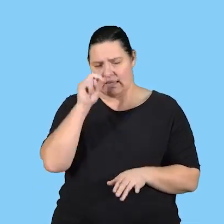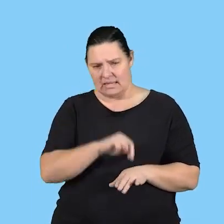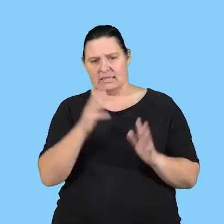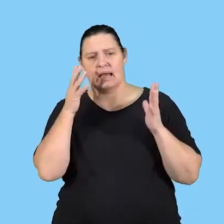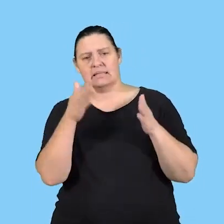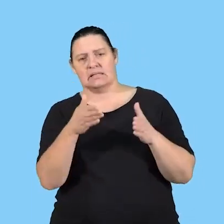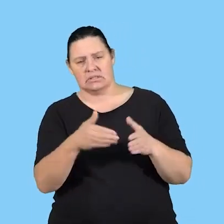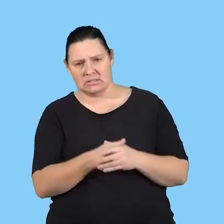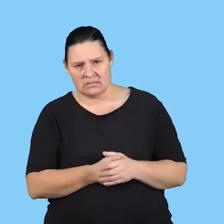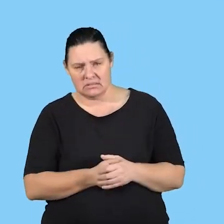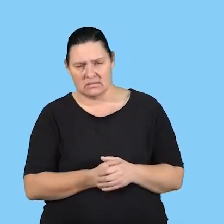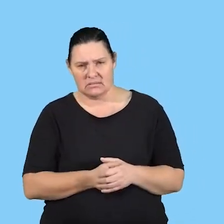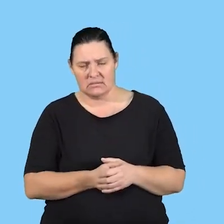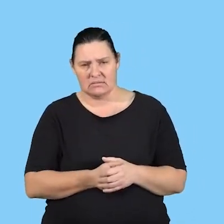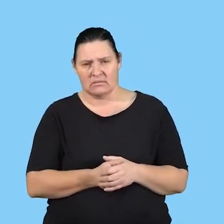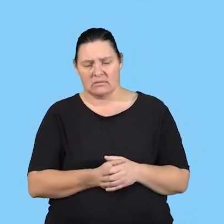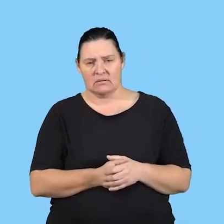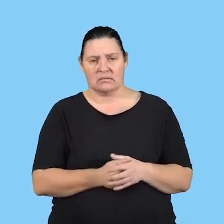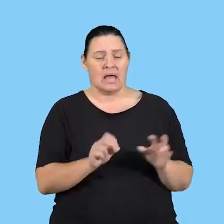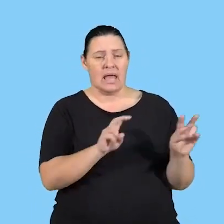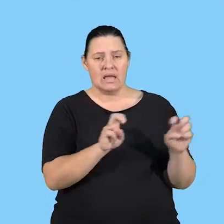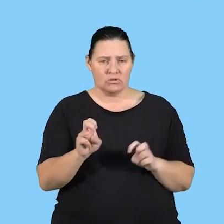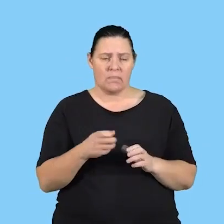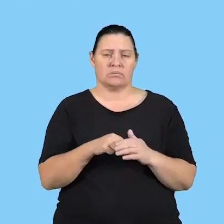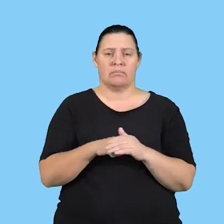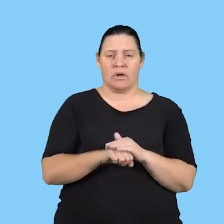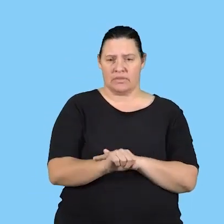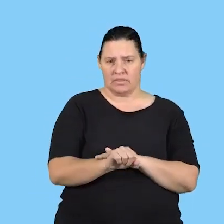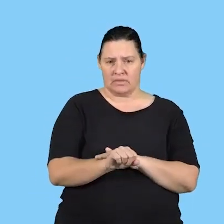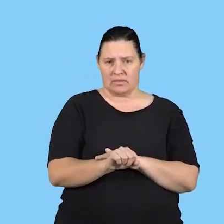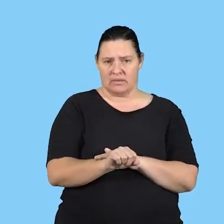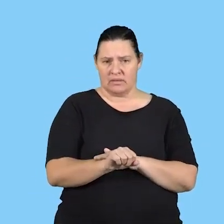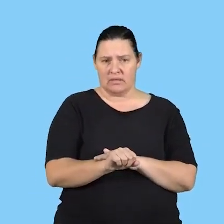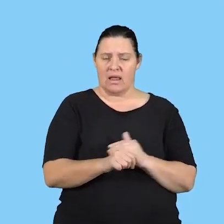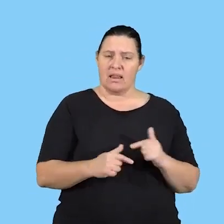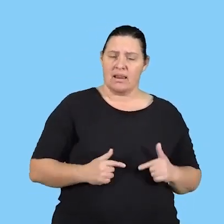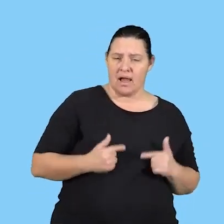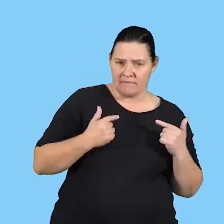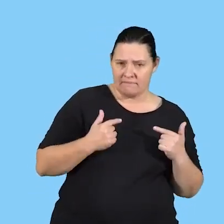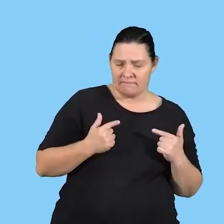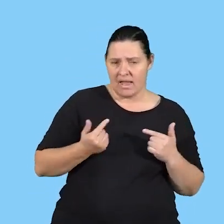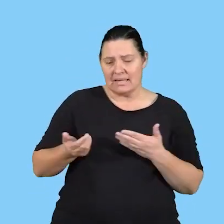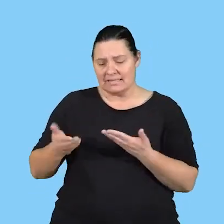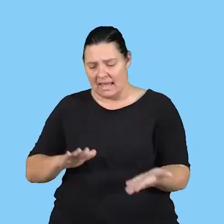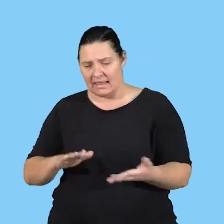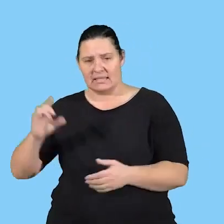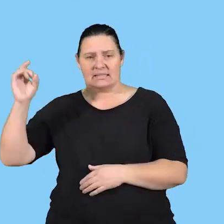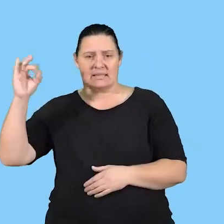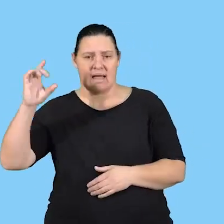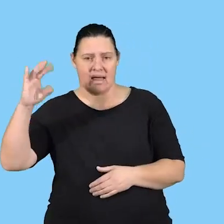attention. The issue about the birth, life, and death of a